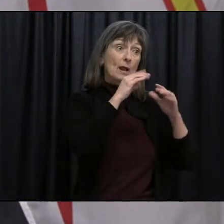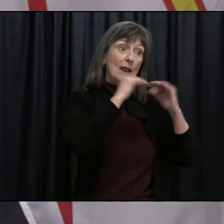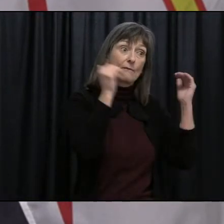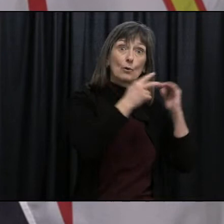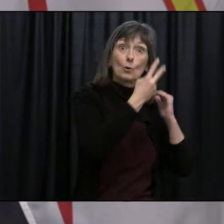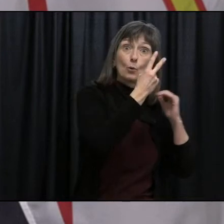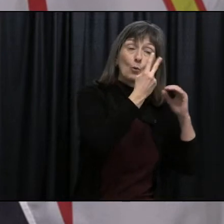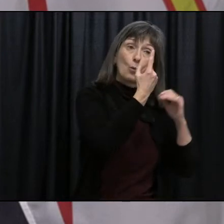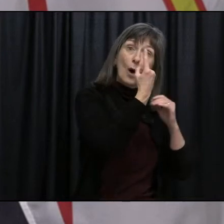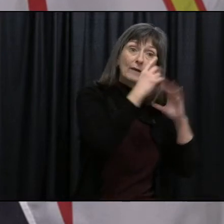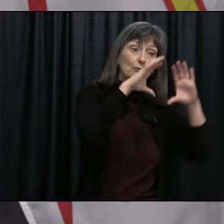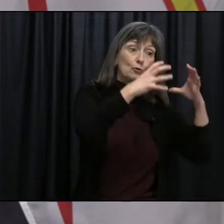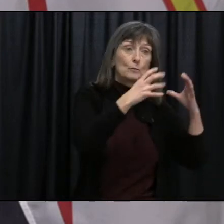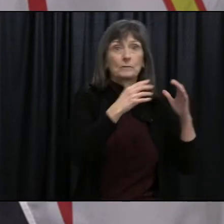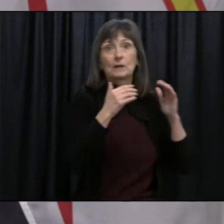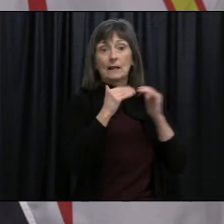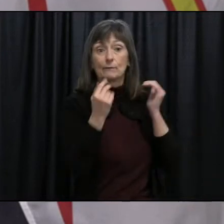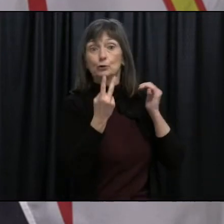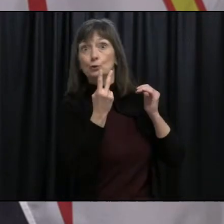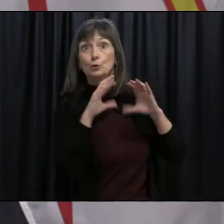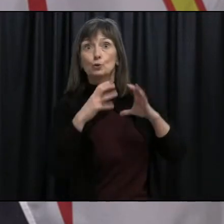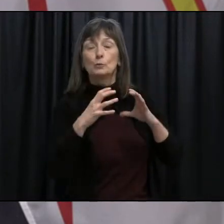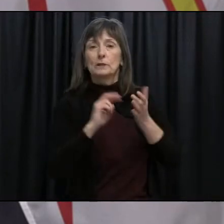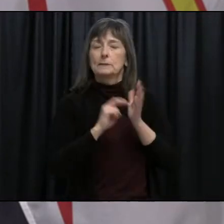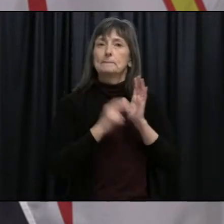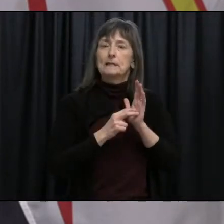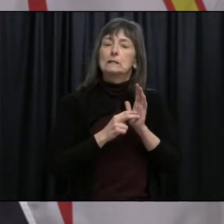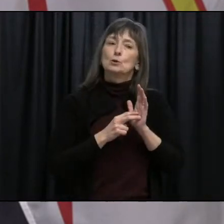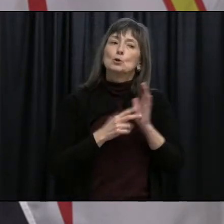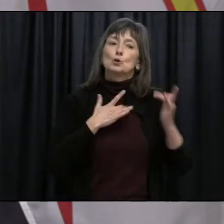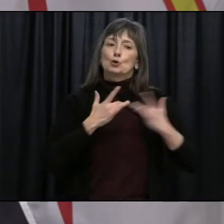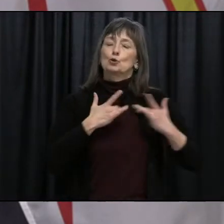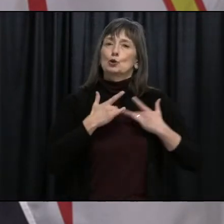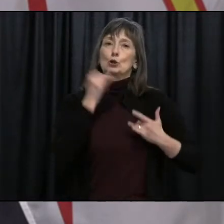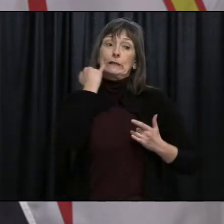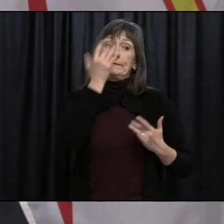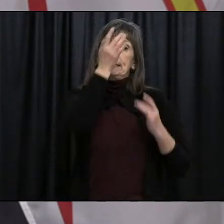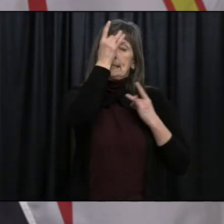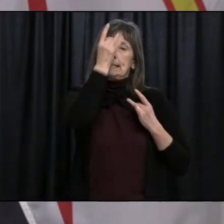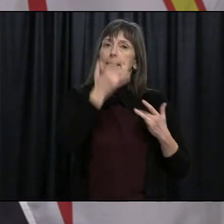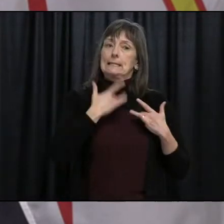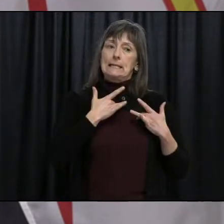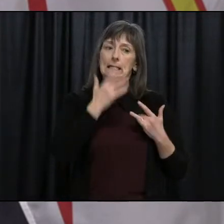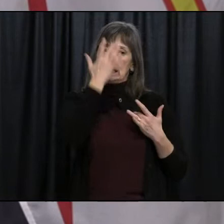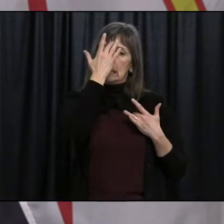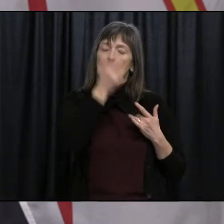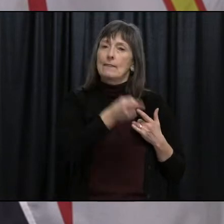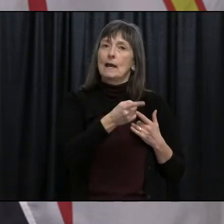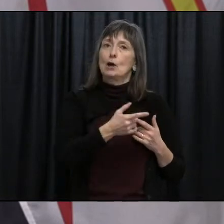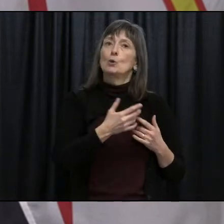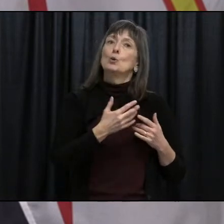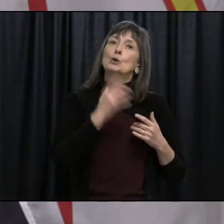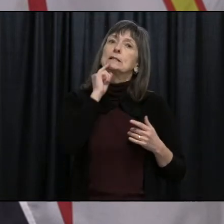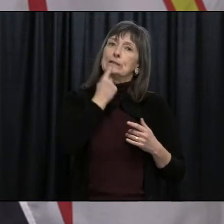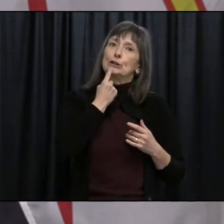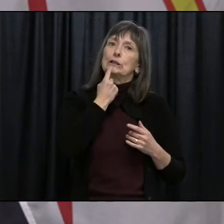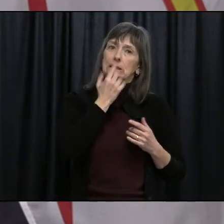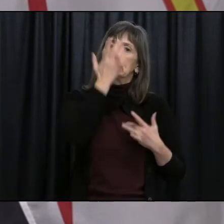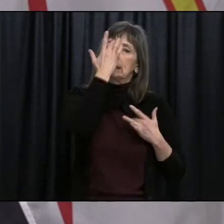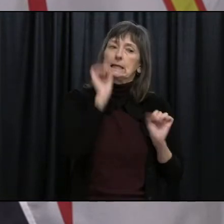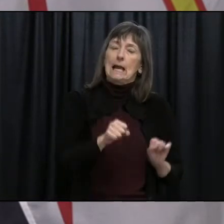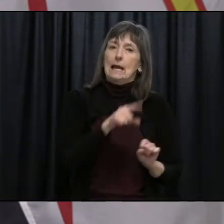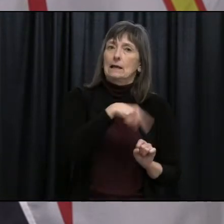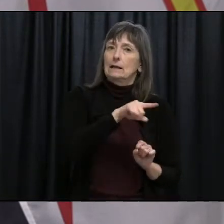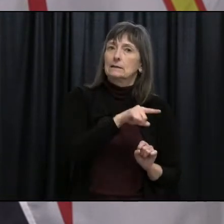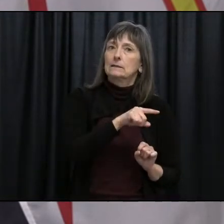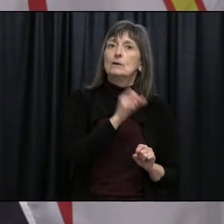consequences from the disease, or at a higher risk of exposure, or are necessary for, continued